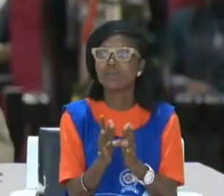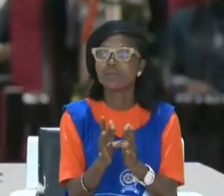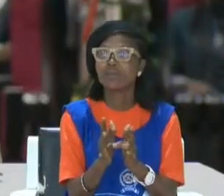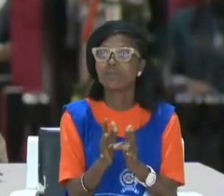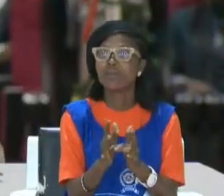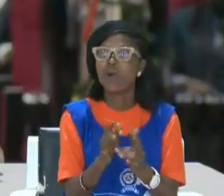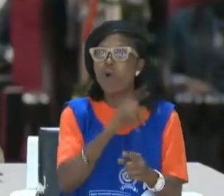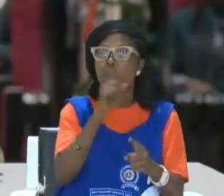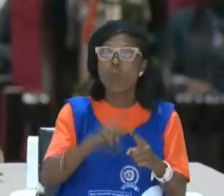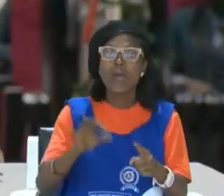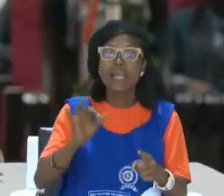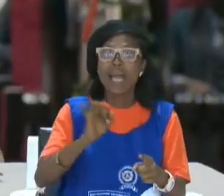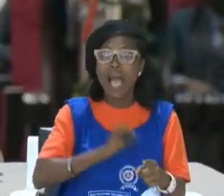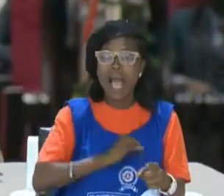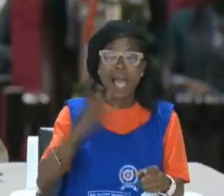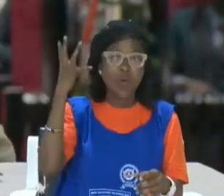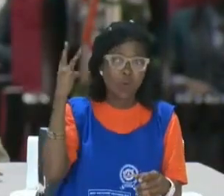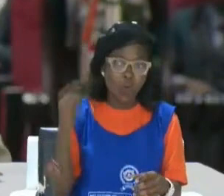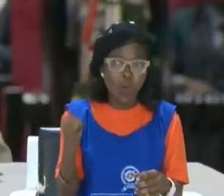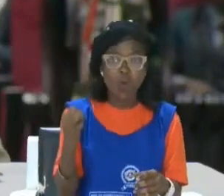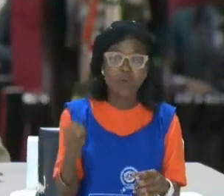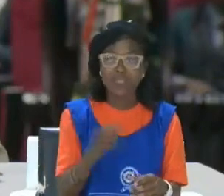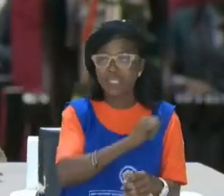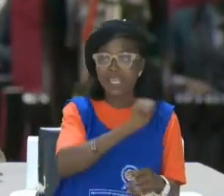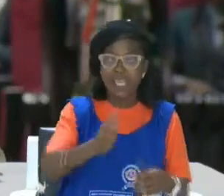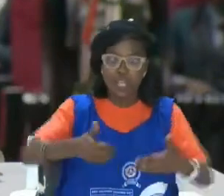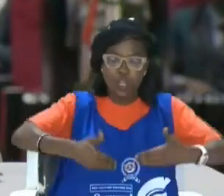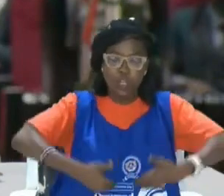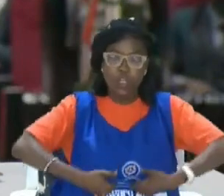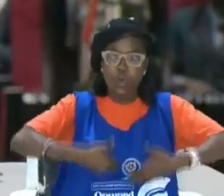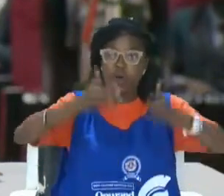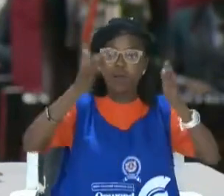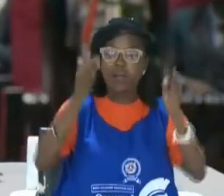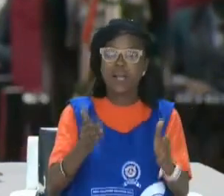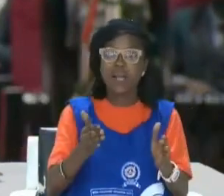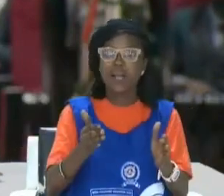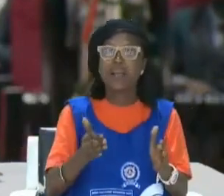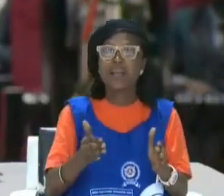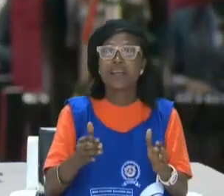When I was a younger Christian, because I'm still young,